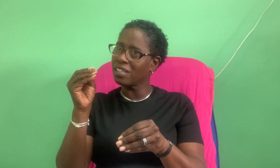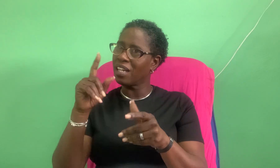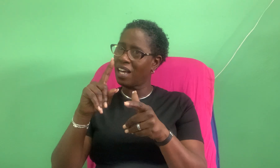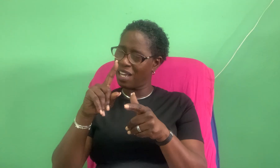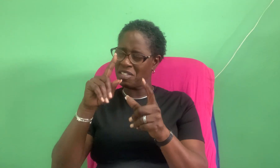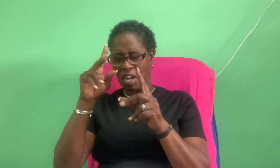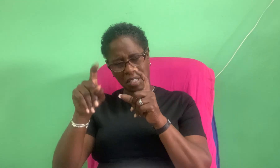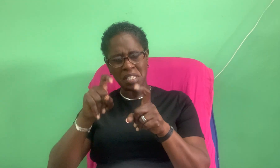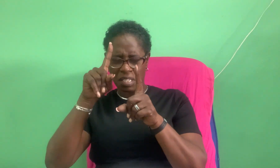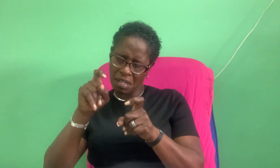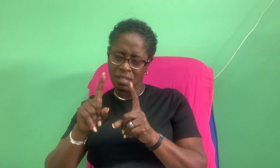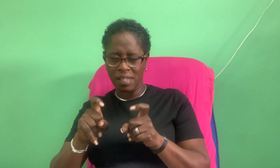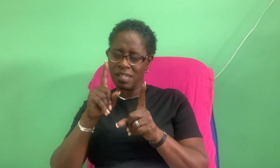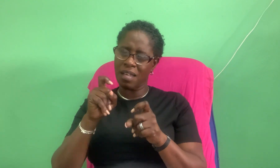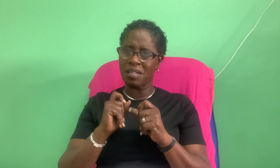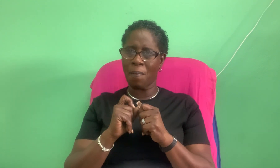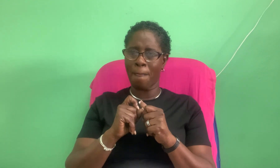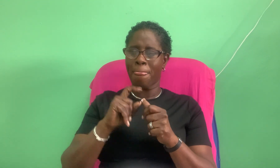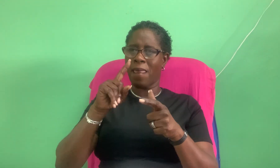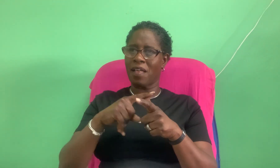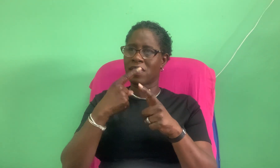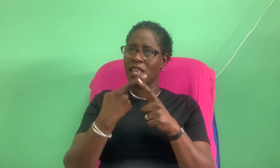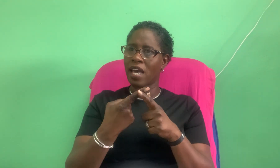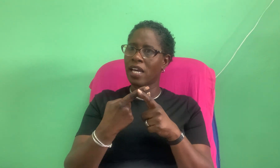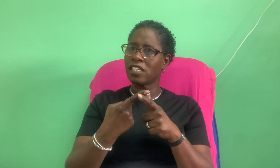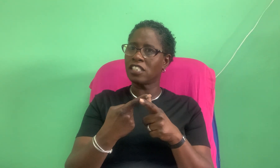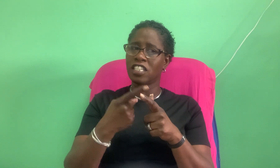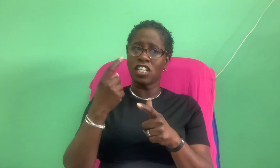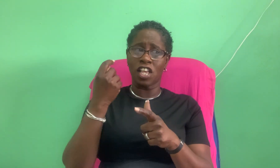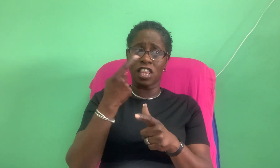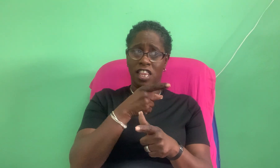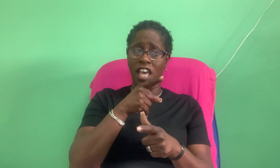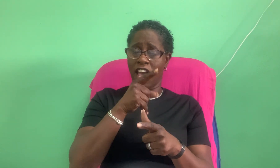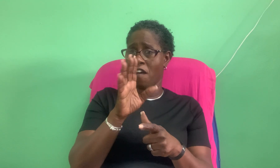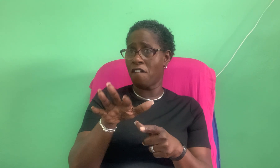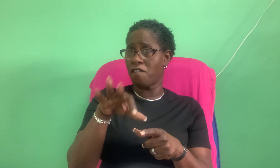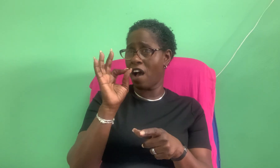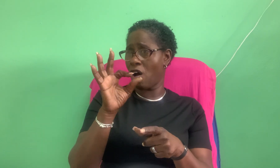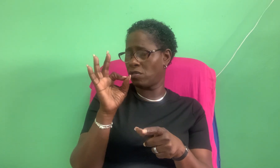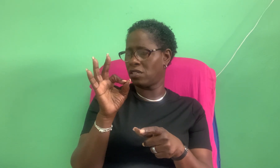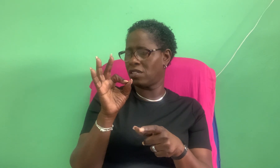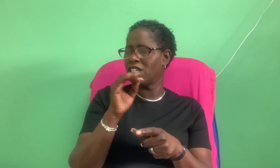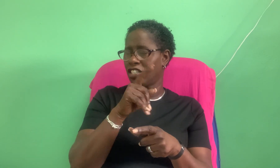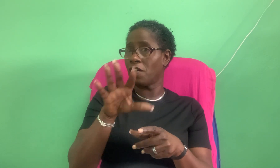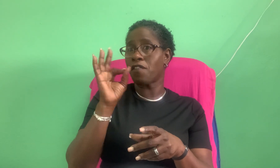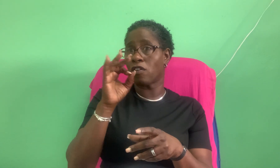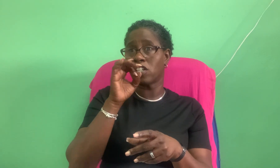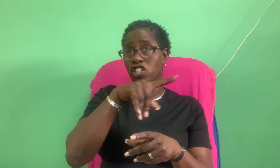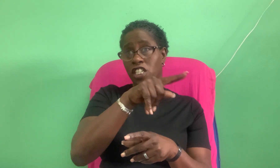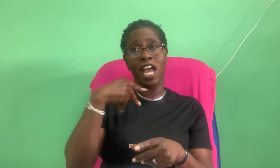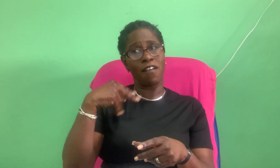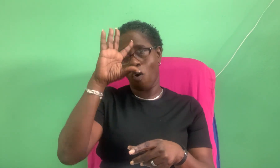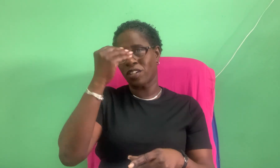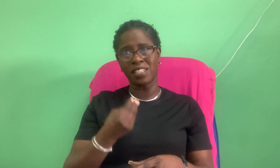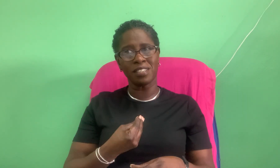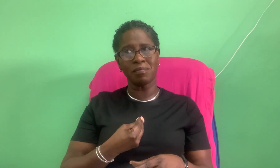different assessments with a psychiatrist. He might actually be a neuropsychologist, whatever. His title doesn't matter. But I was eventually diagnosed with